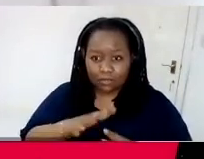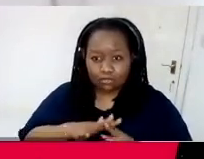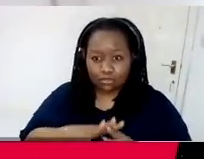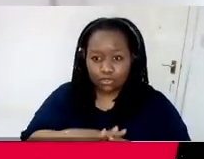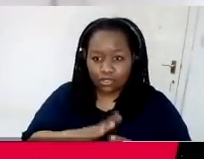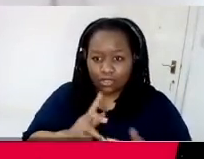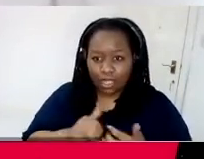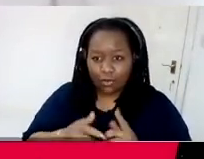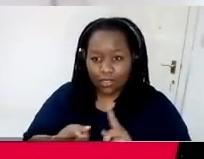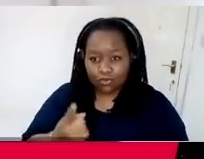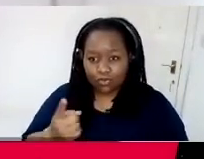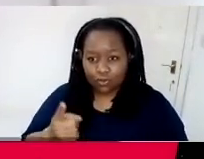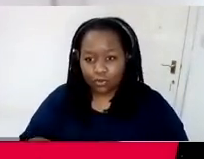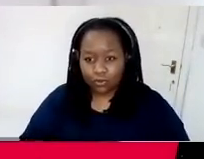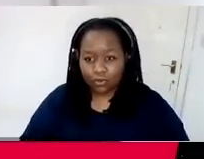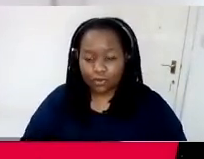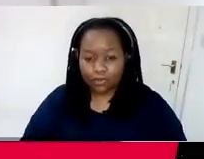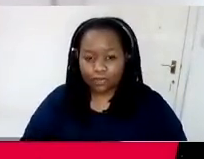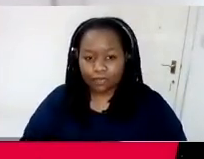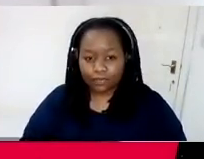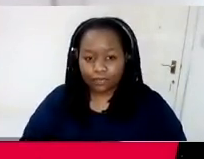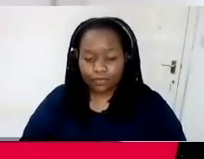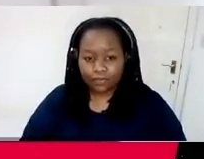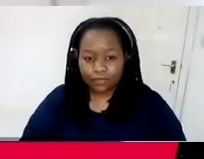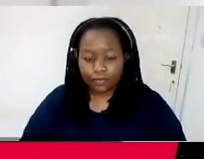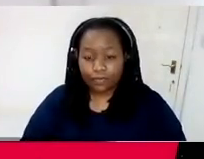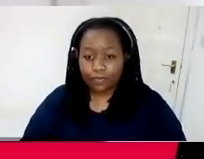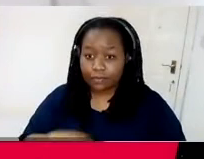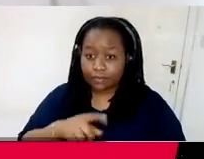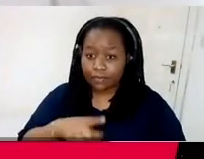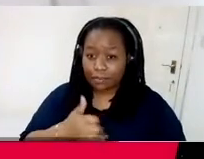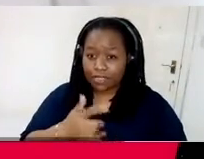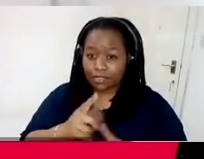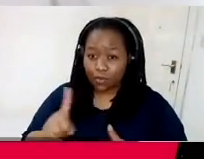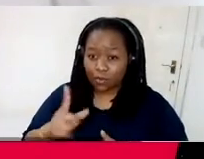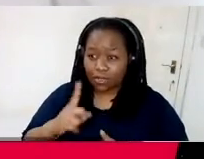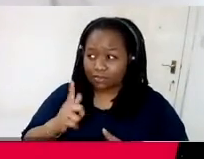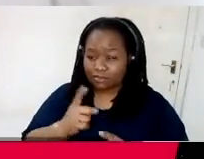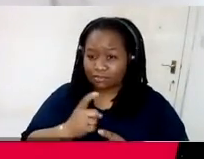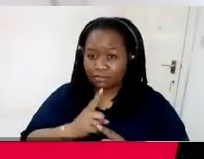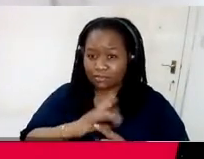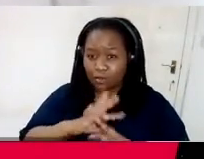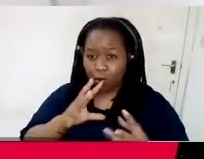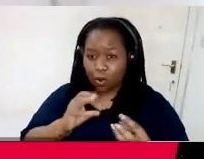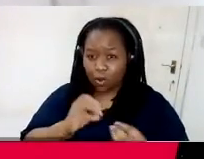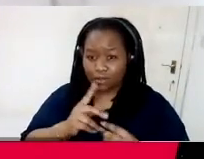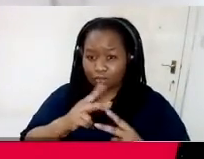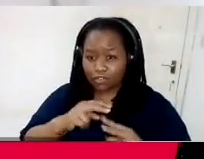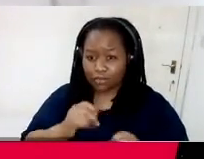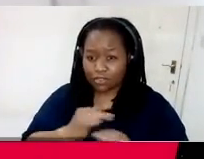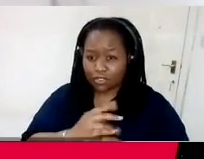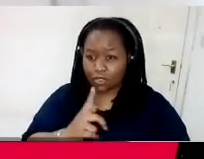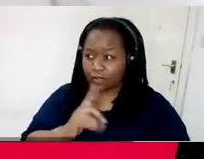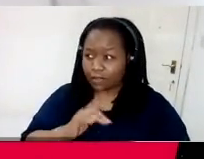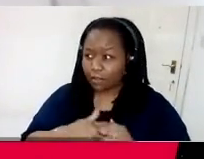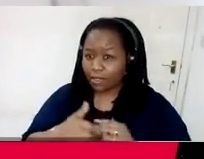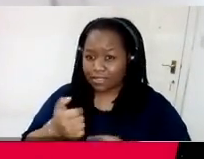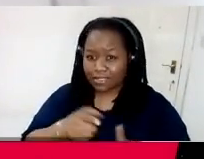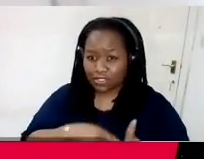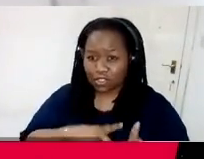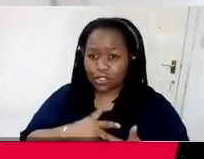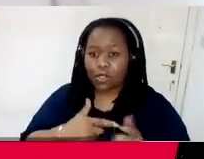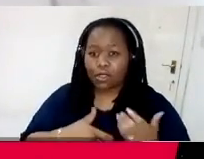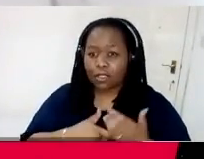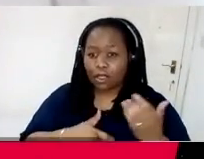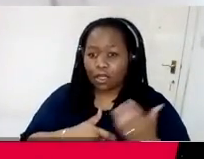And this is based quite a lot on the research that I've been doing over the past 5 or 6 years into arms exports to the